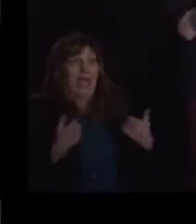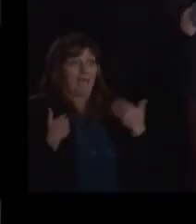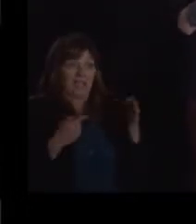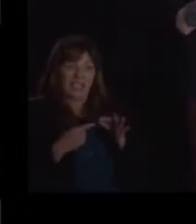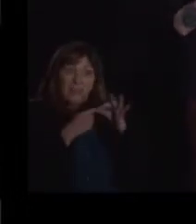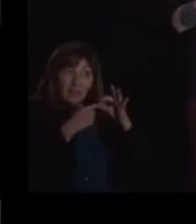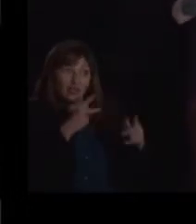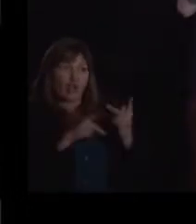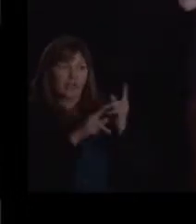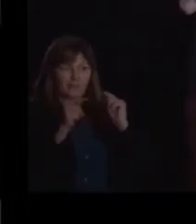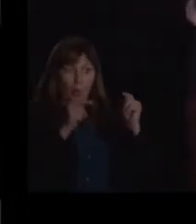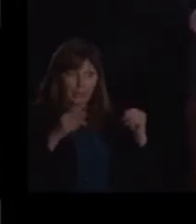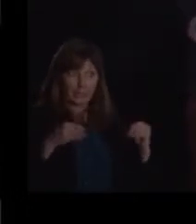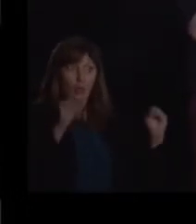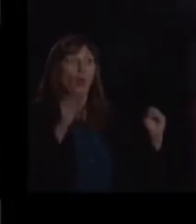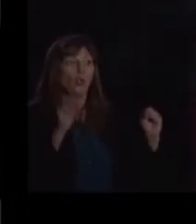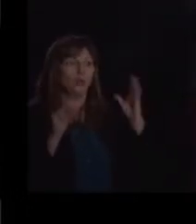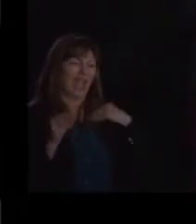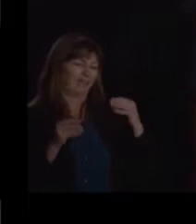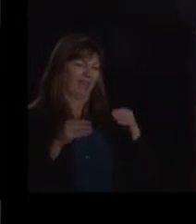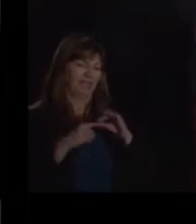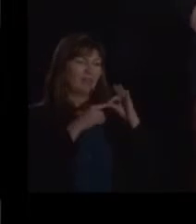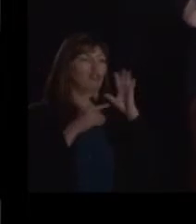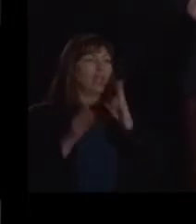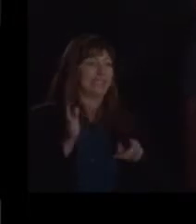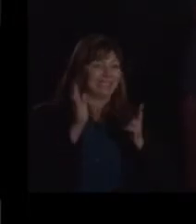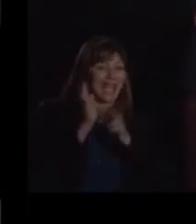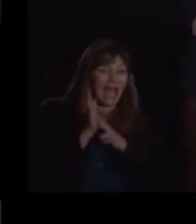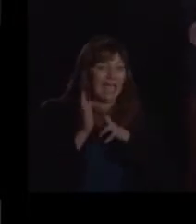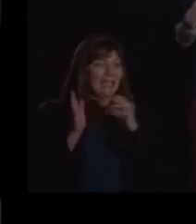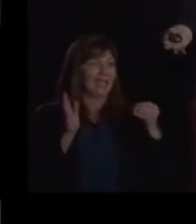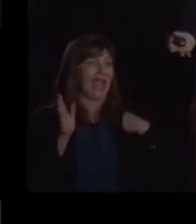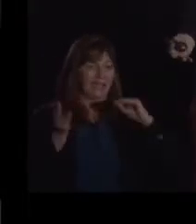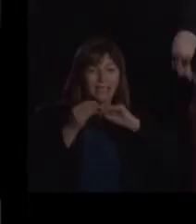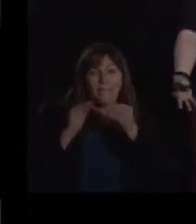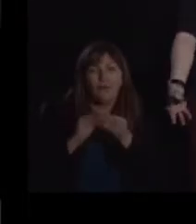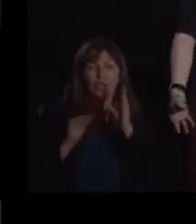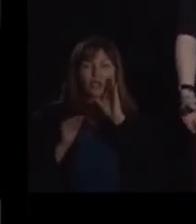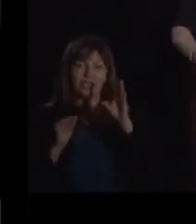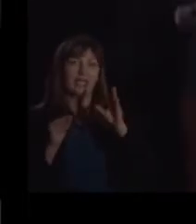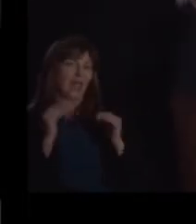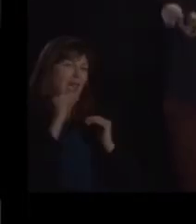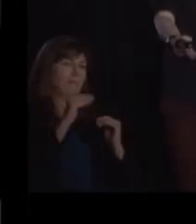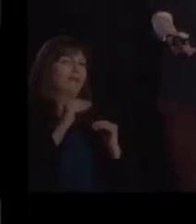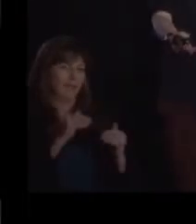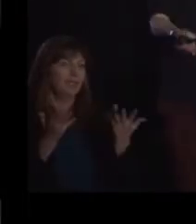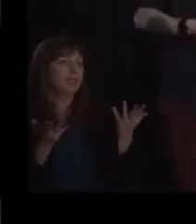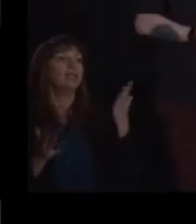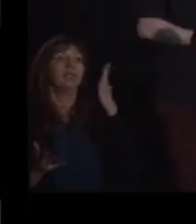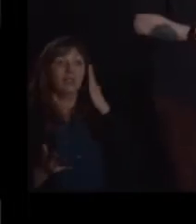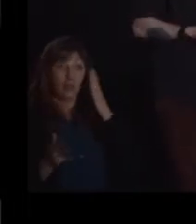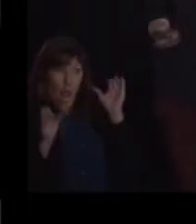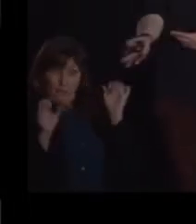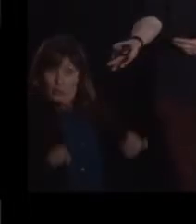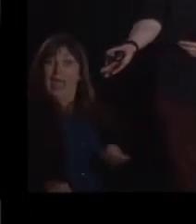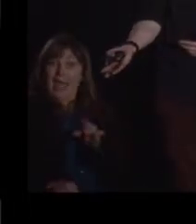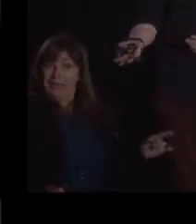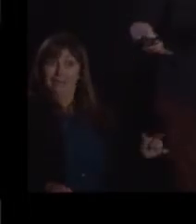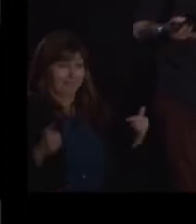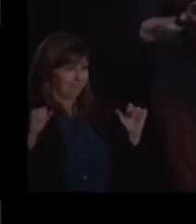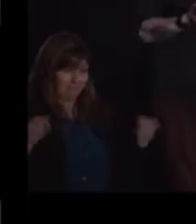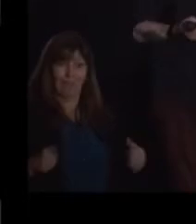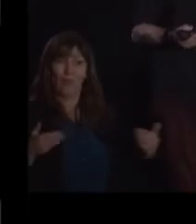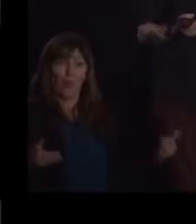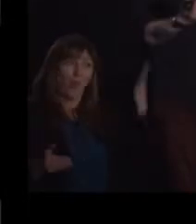special versions of the toys that were signed and numbered, and I got to design digitally numbered cards and a little pack. Just because if you can, do it. Especially